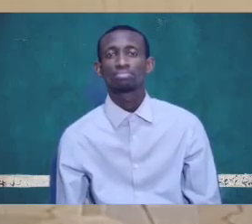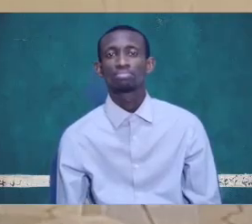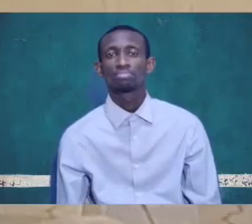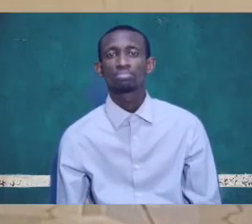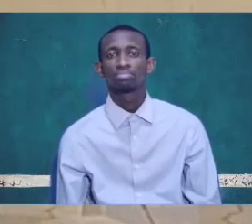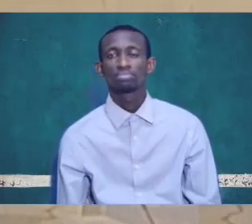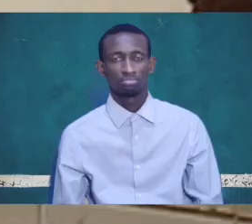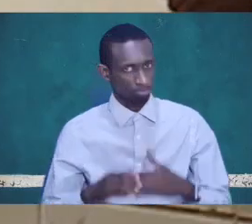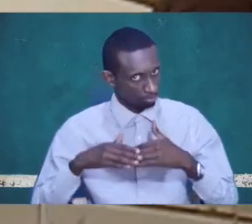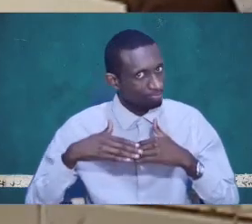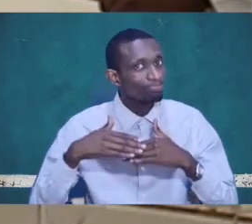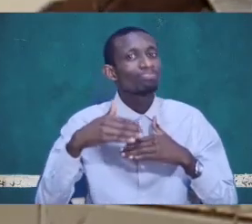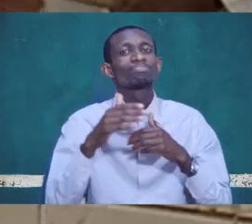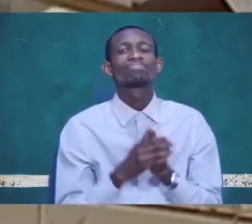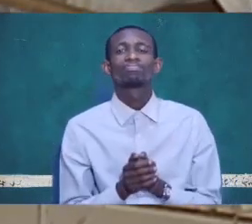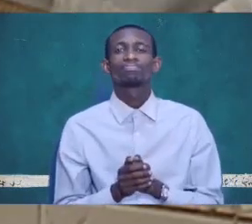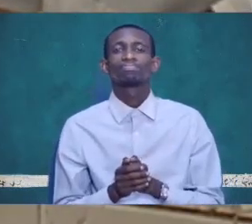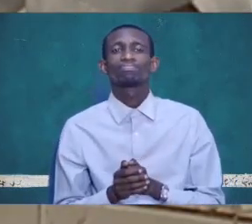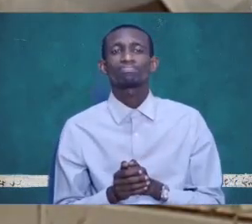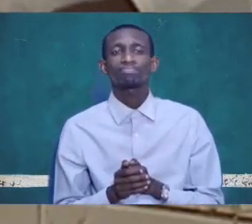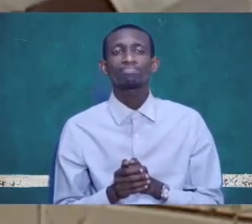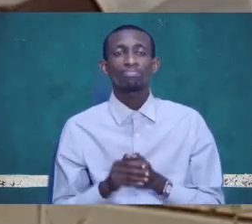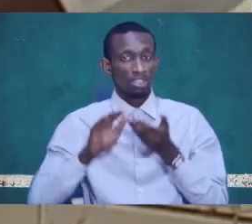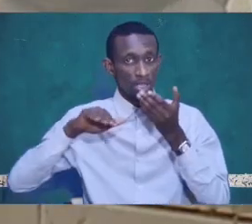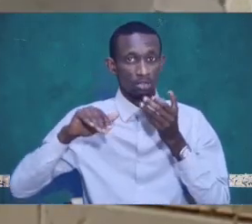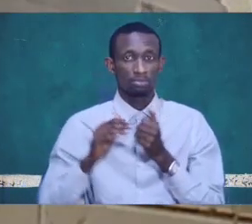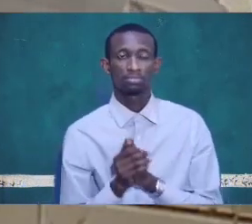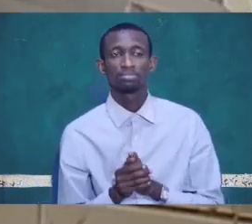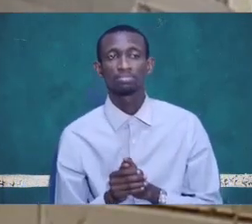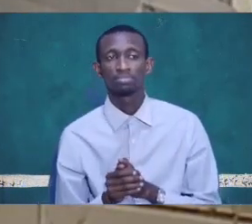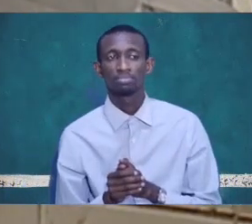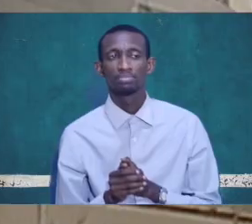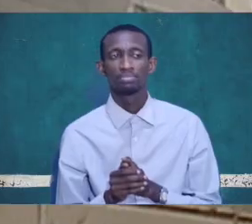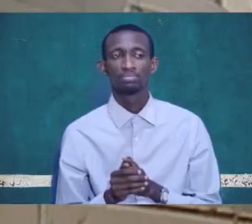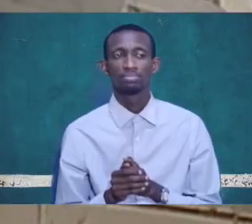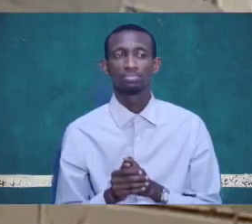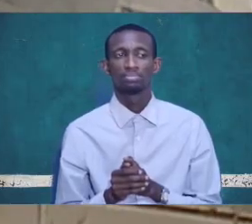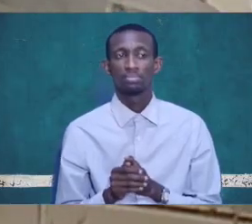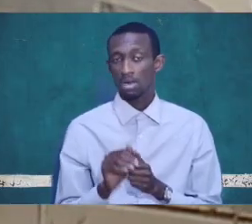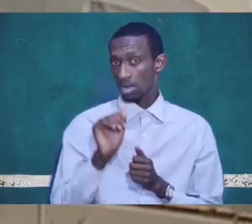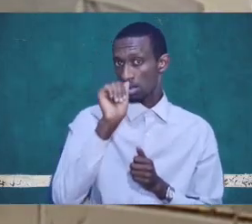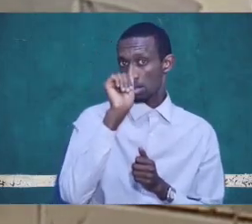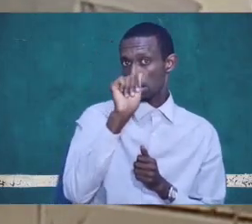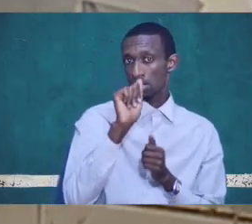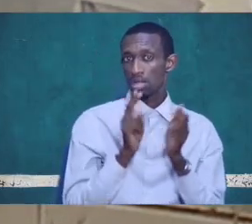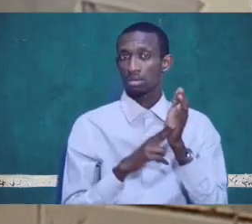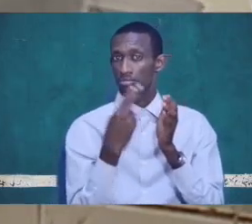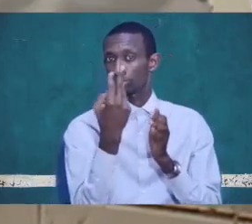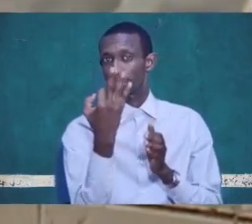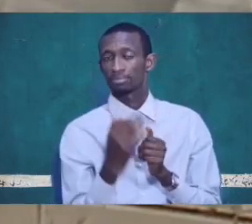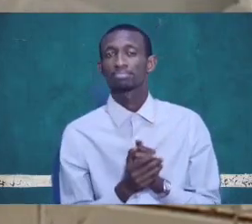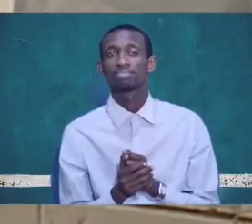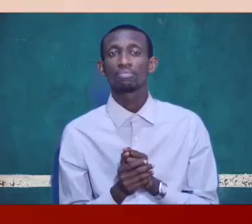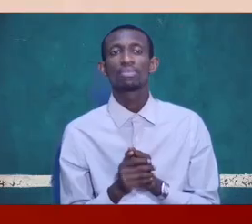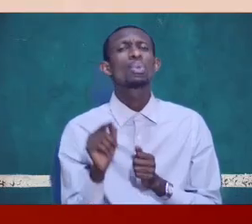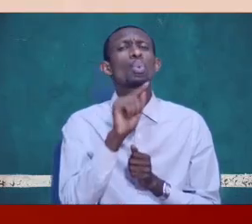We go to the next and the last. We have mass number, which is 23, and atomic number, which